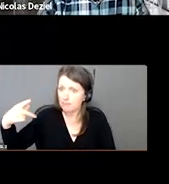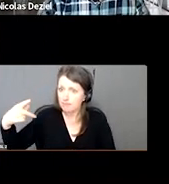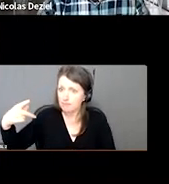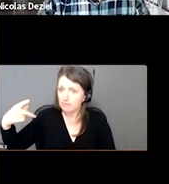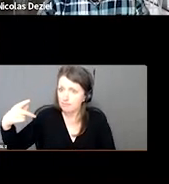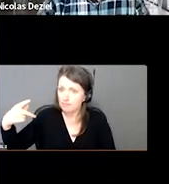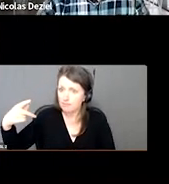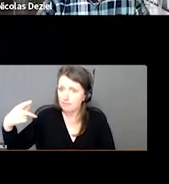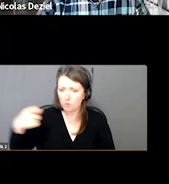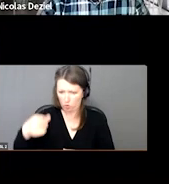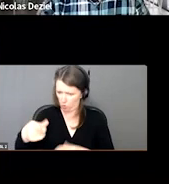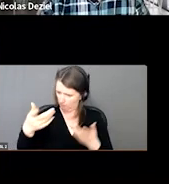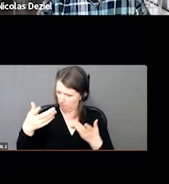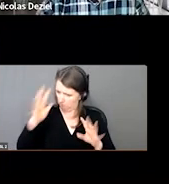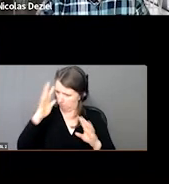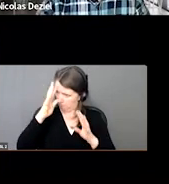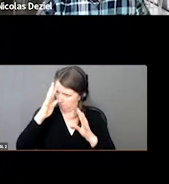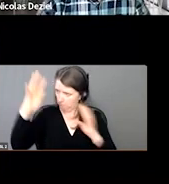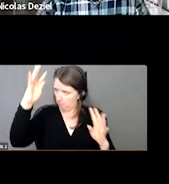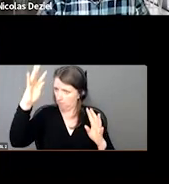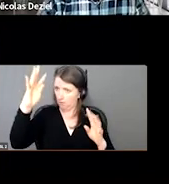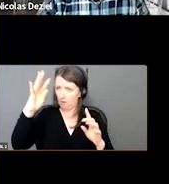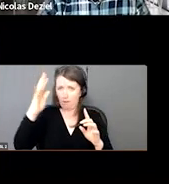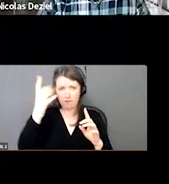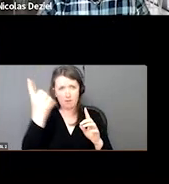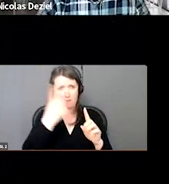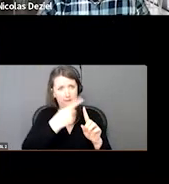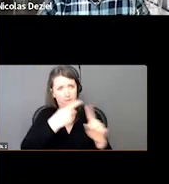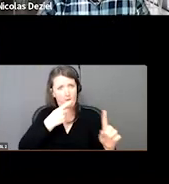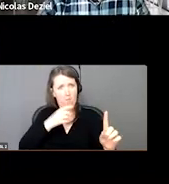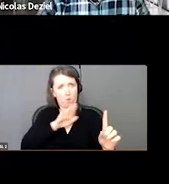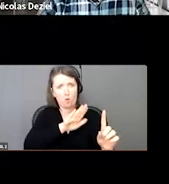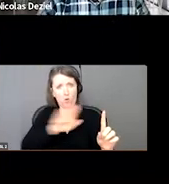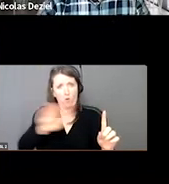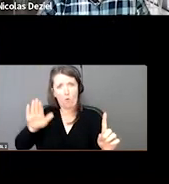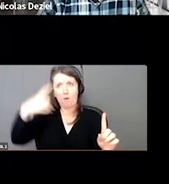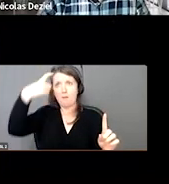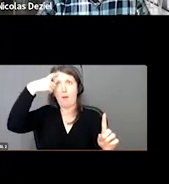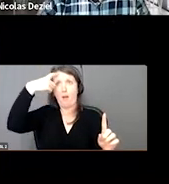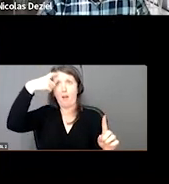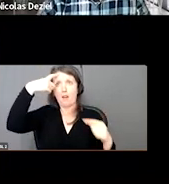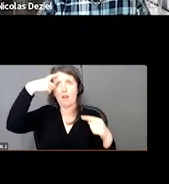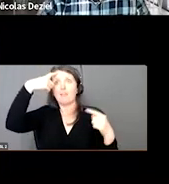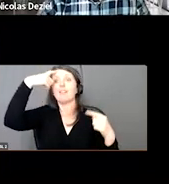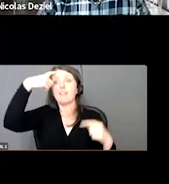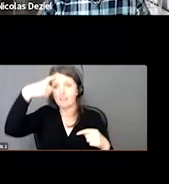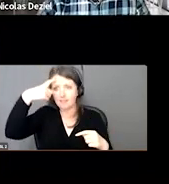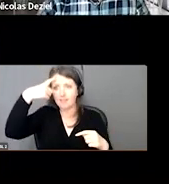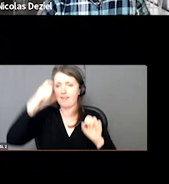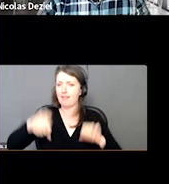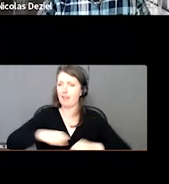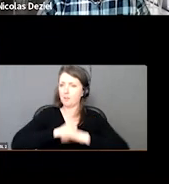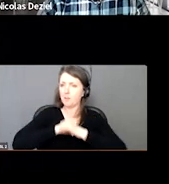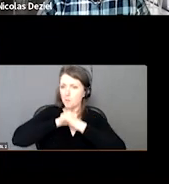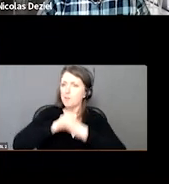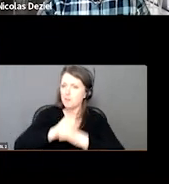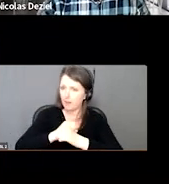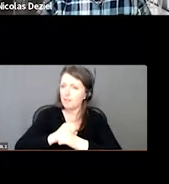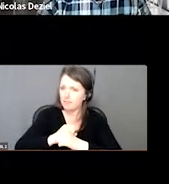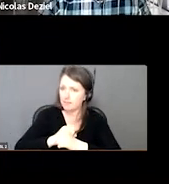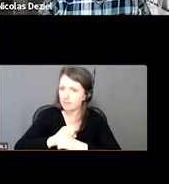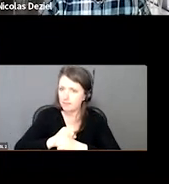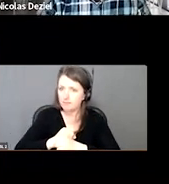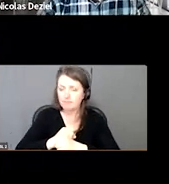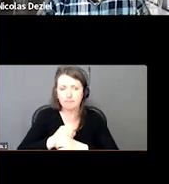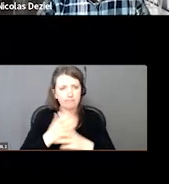created something. It comes from the mind, whatever the human mind can create and think of, and crystallizing